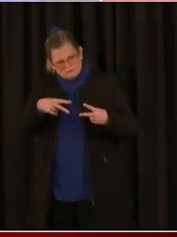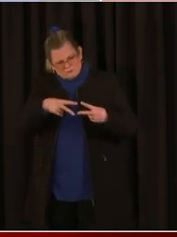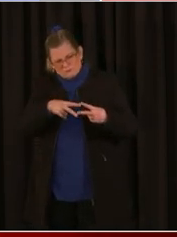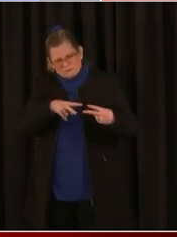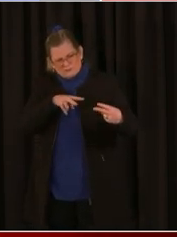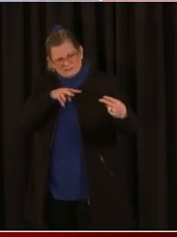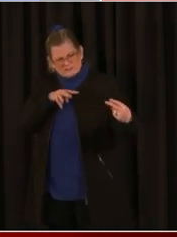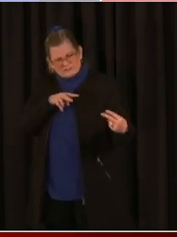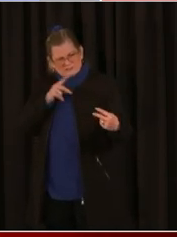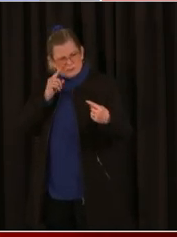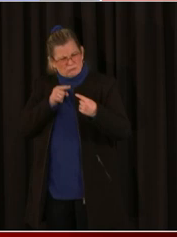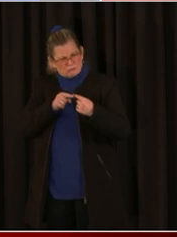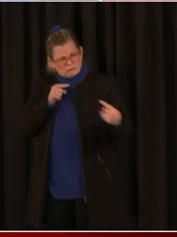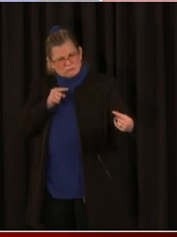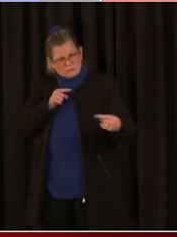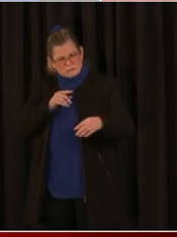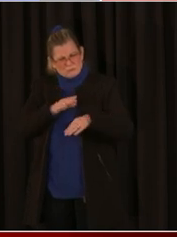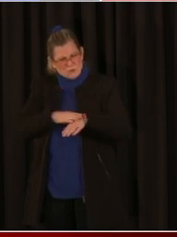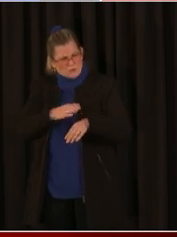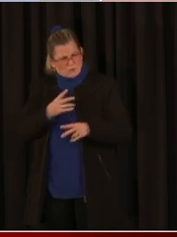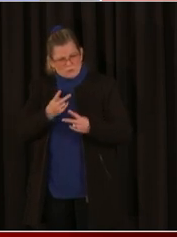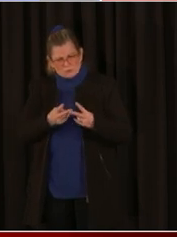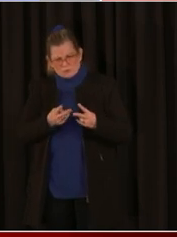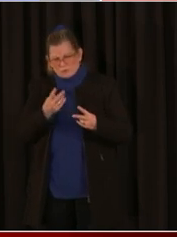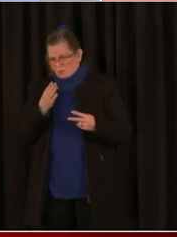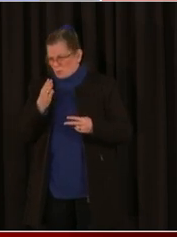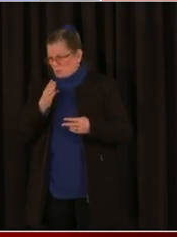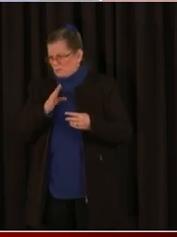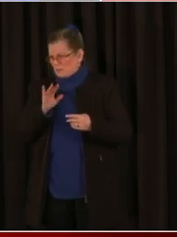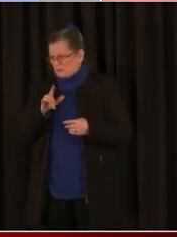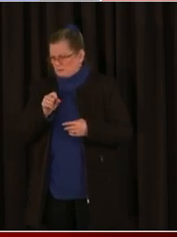so far apart on your stances on these bills? And